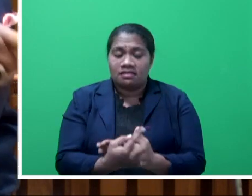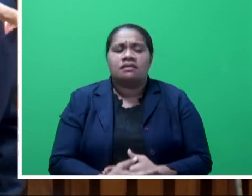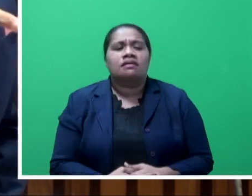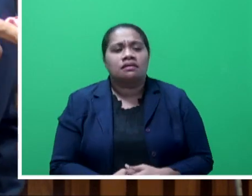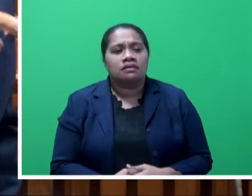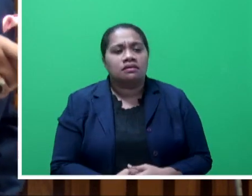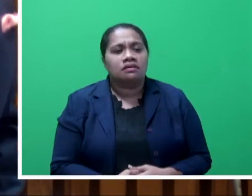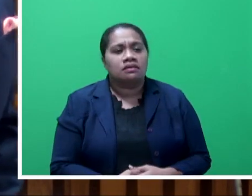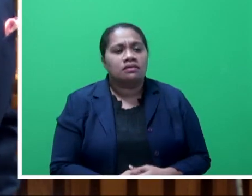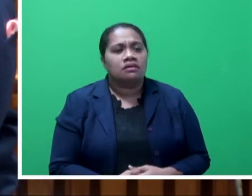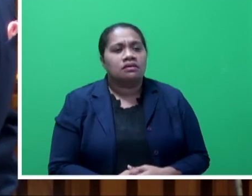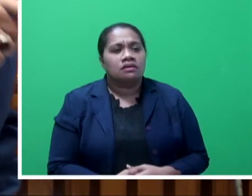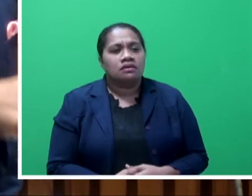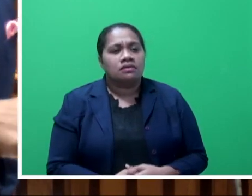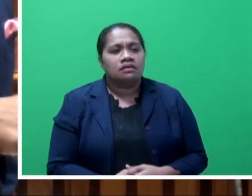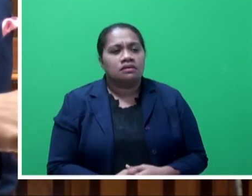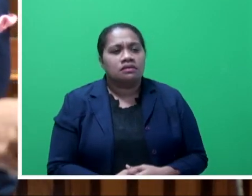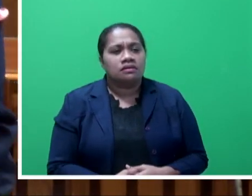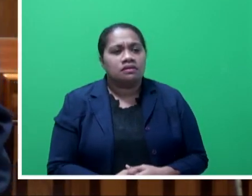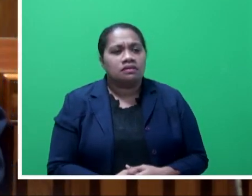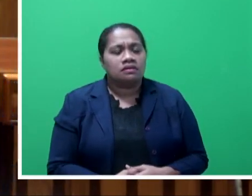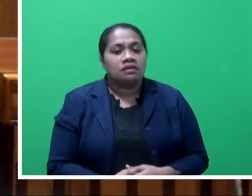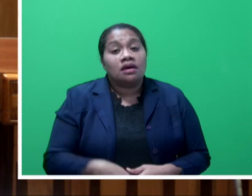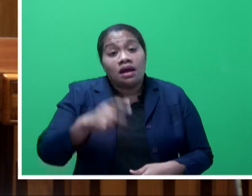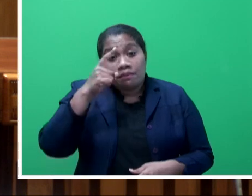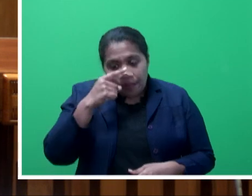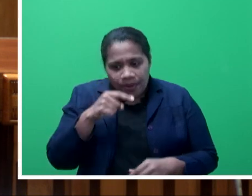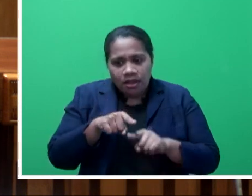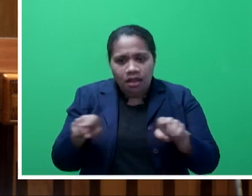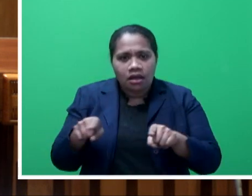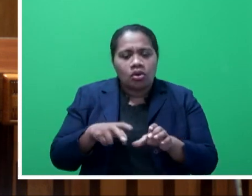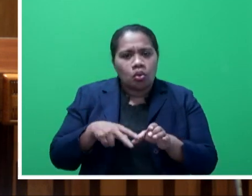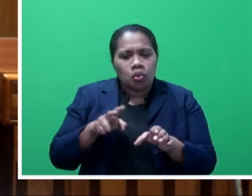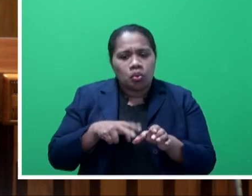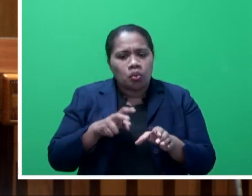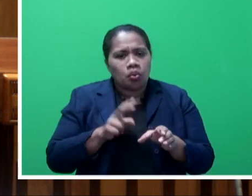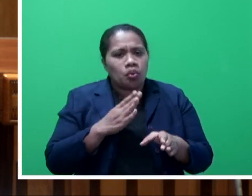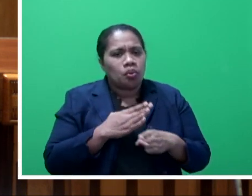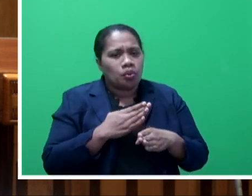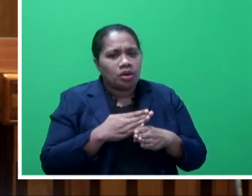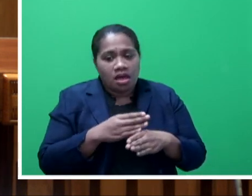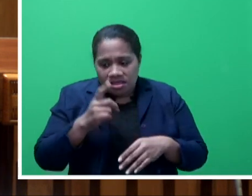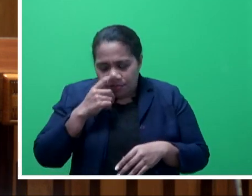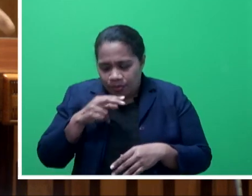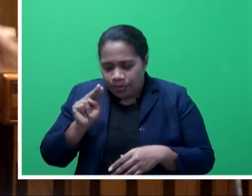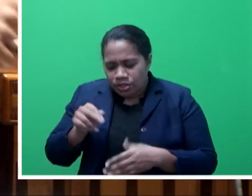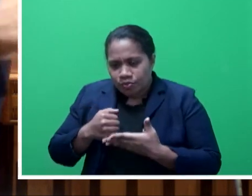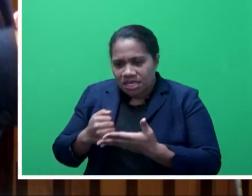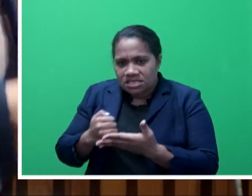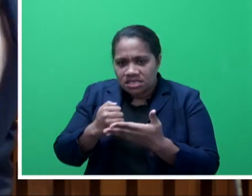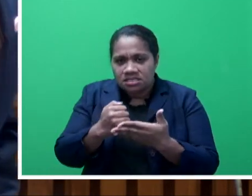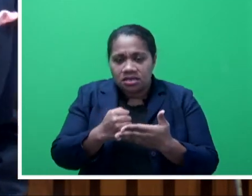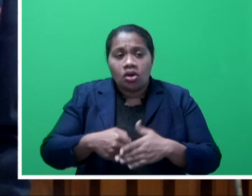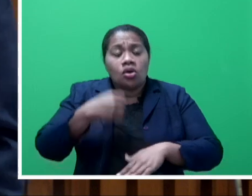they had people who lost their jobs. They had people who had to be assisted. The government went out and